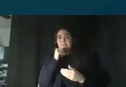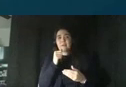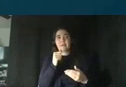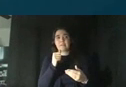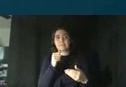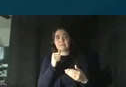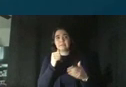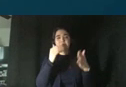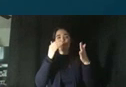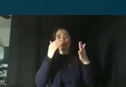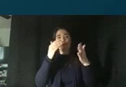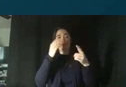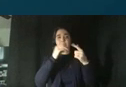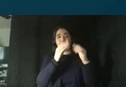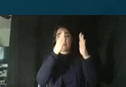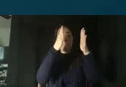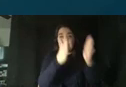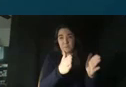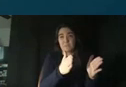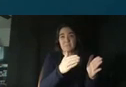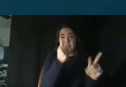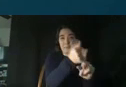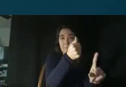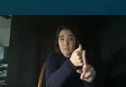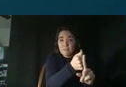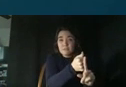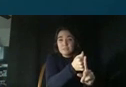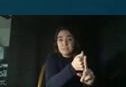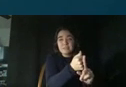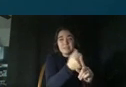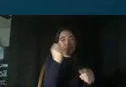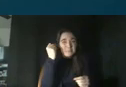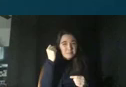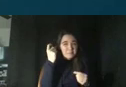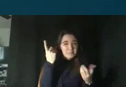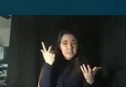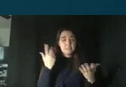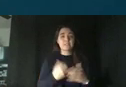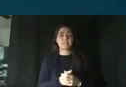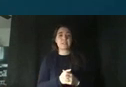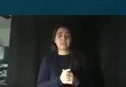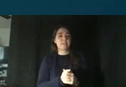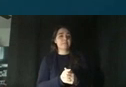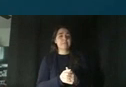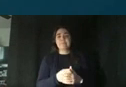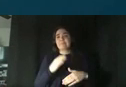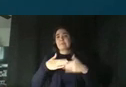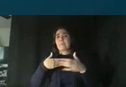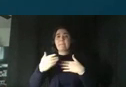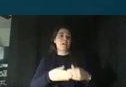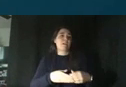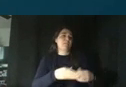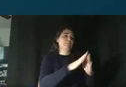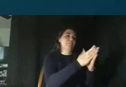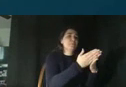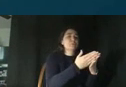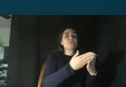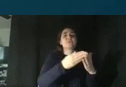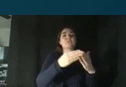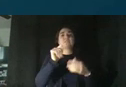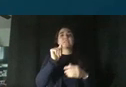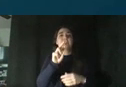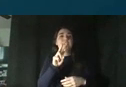the person, if that makes sense. This is the same in any medium, whether it be books, television, or movies,